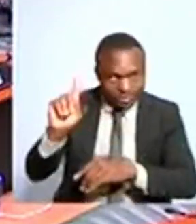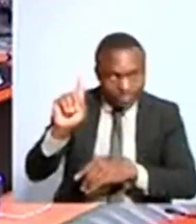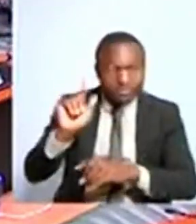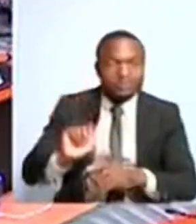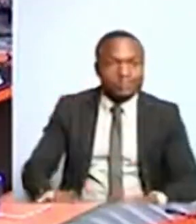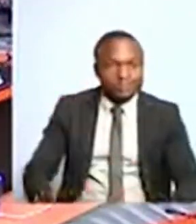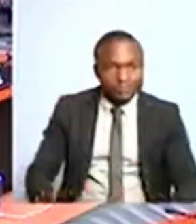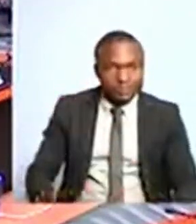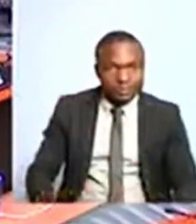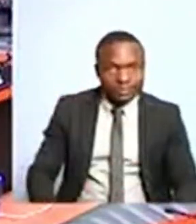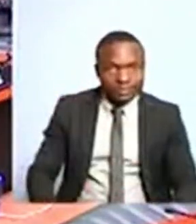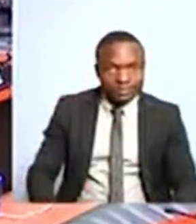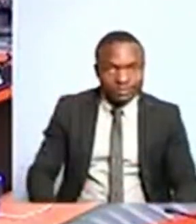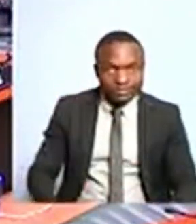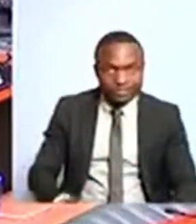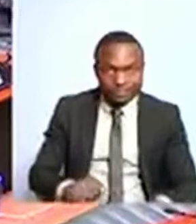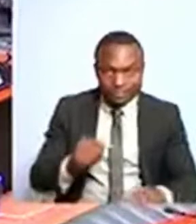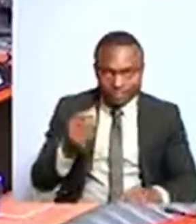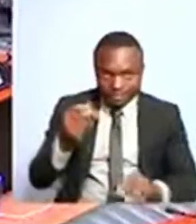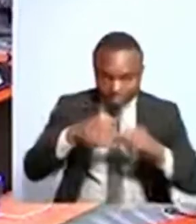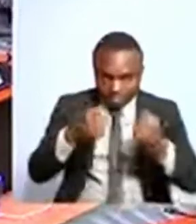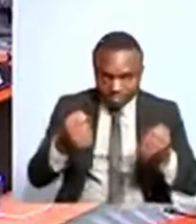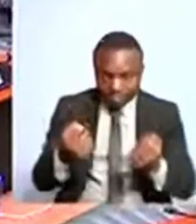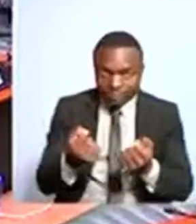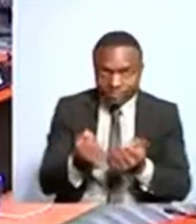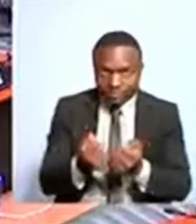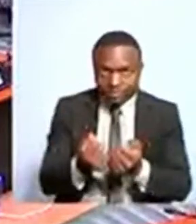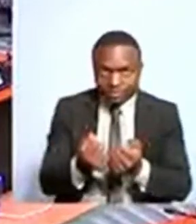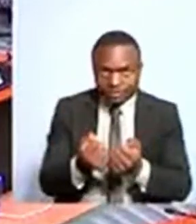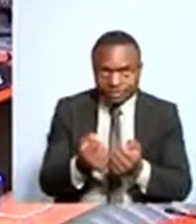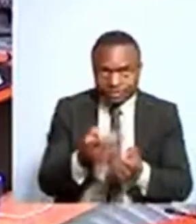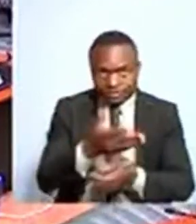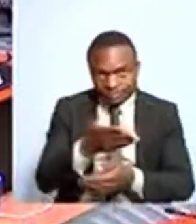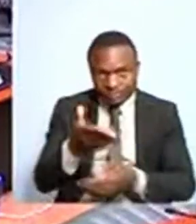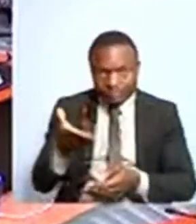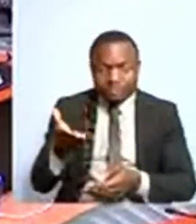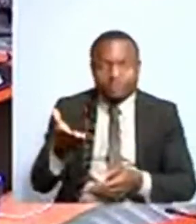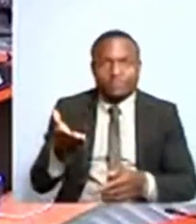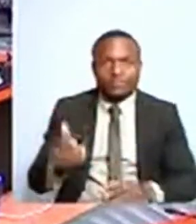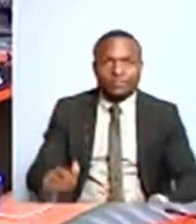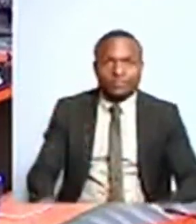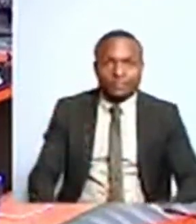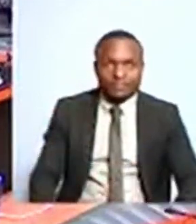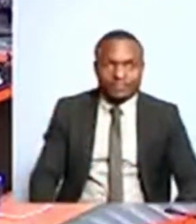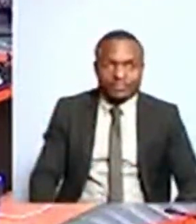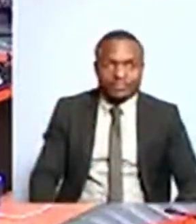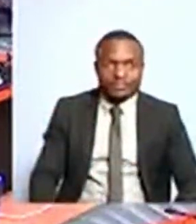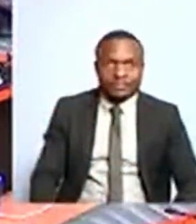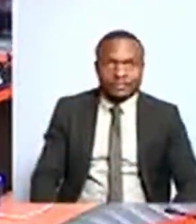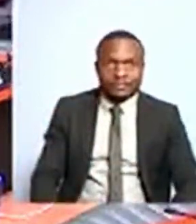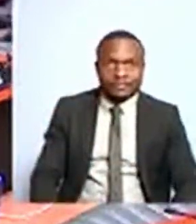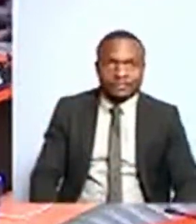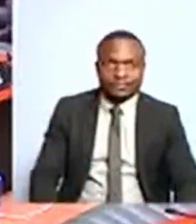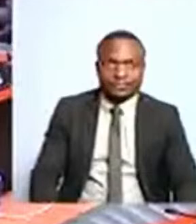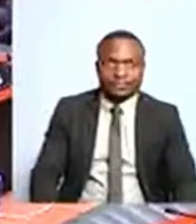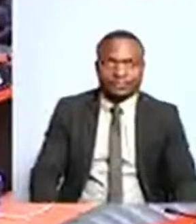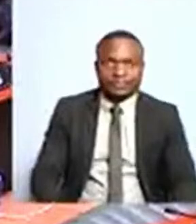the second session of the 13th National Assembly, and this motion was seconded by